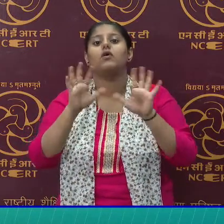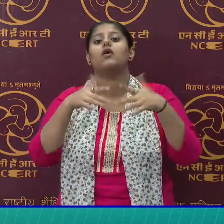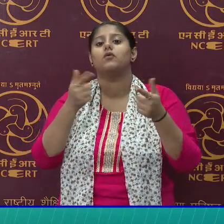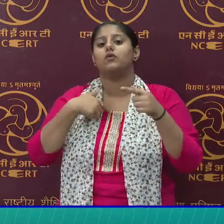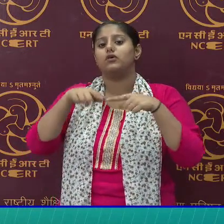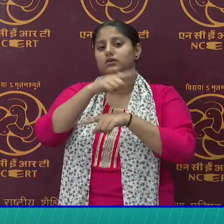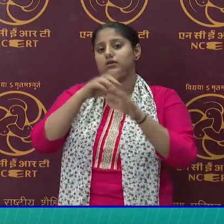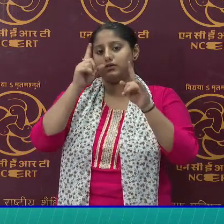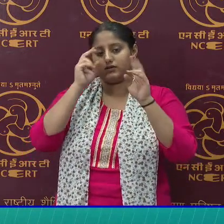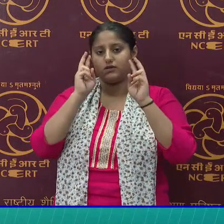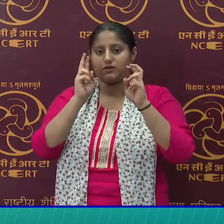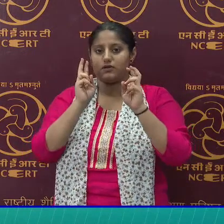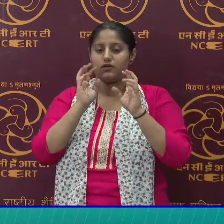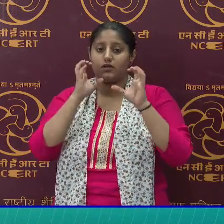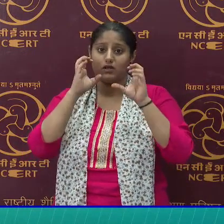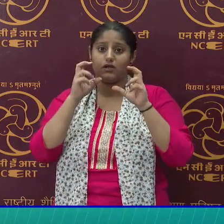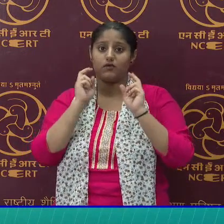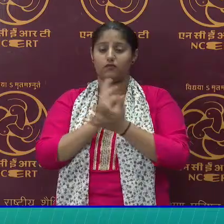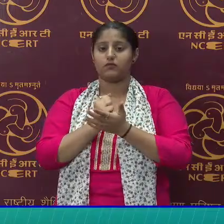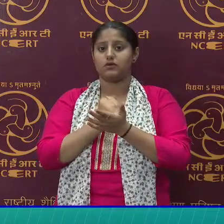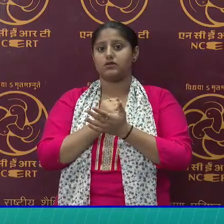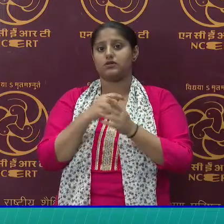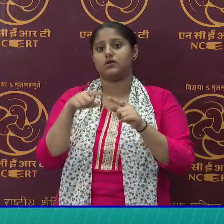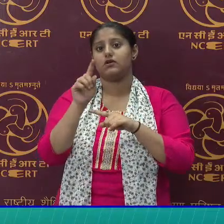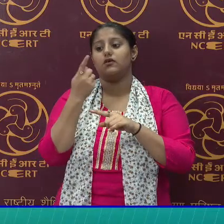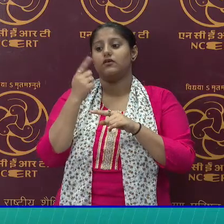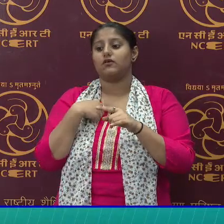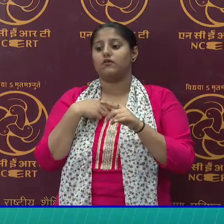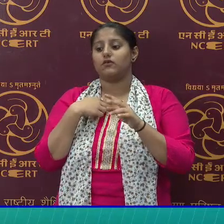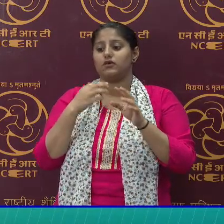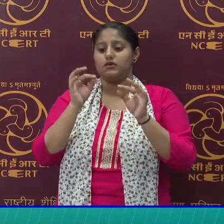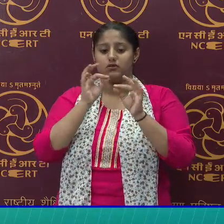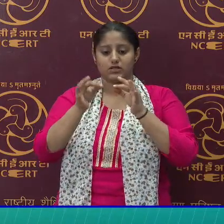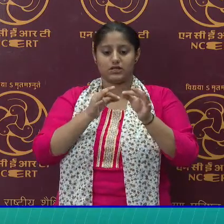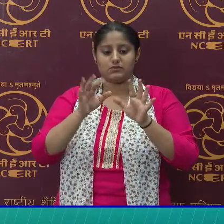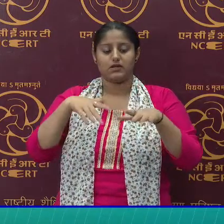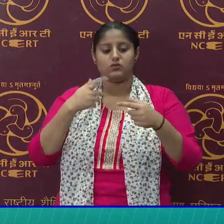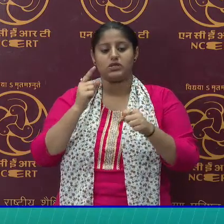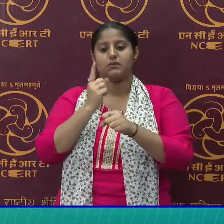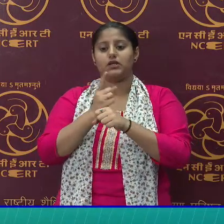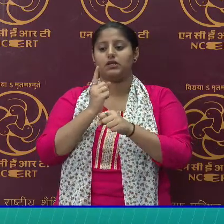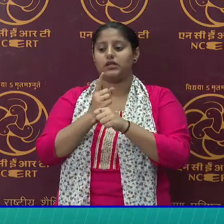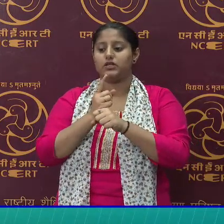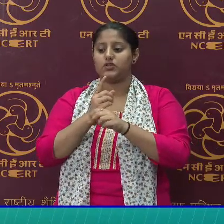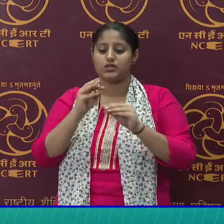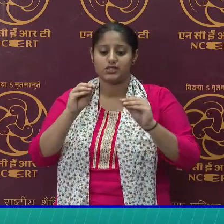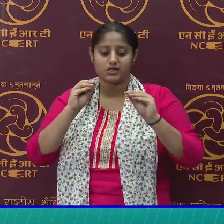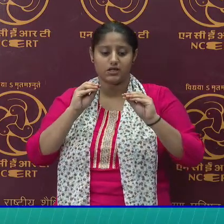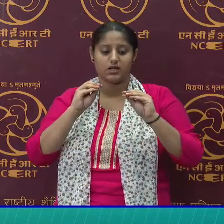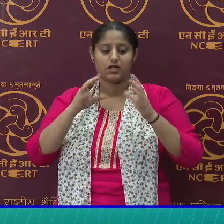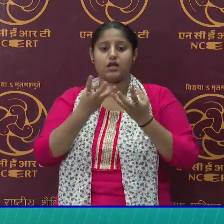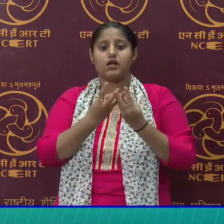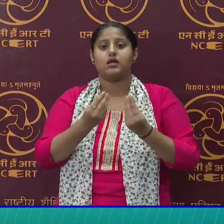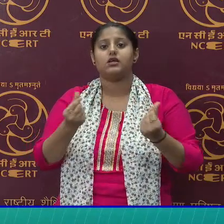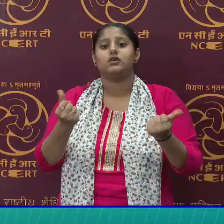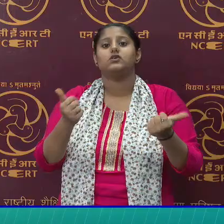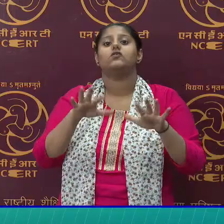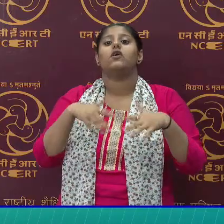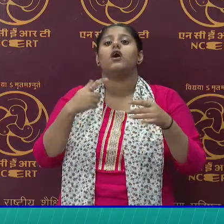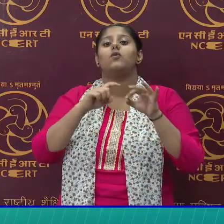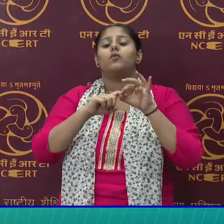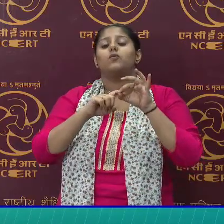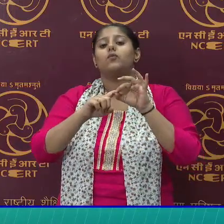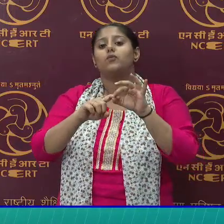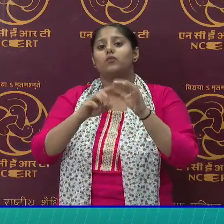carefully while explaining, first in pairs and then explaining to the teacher how they solved the equation, and